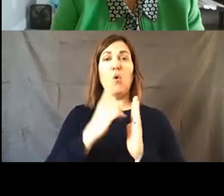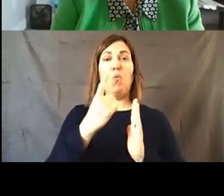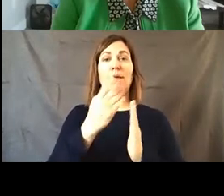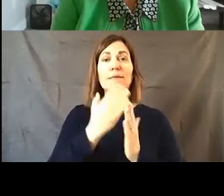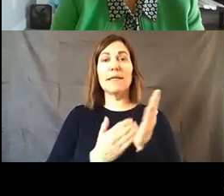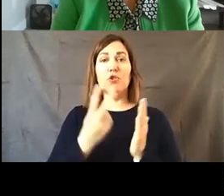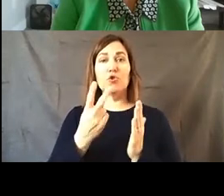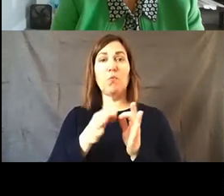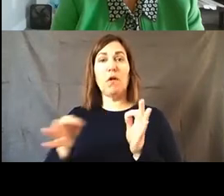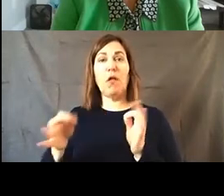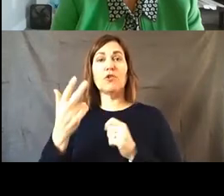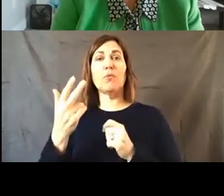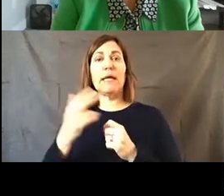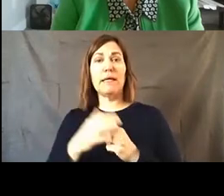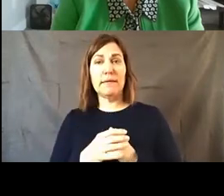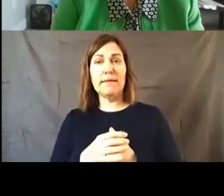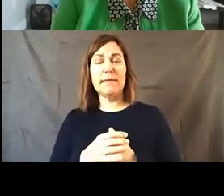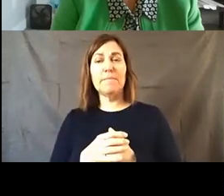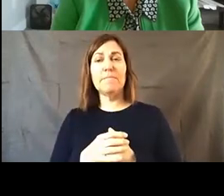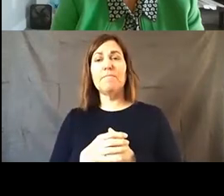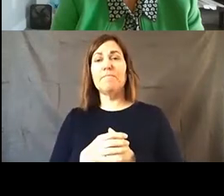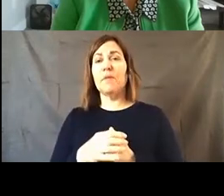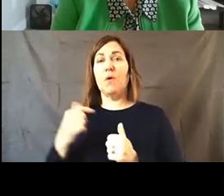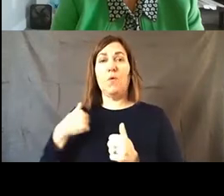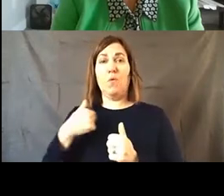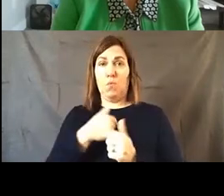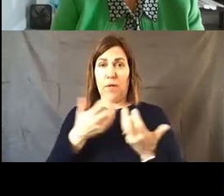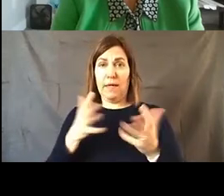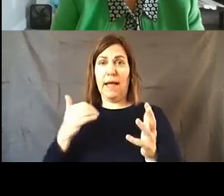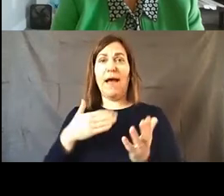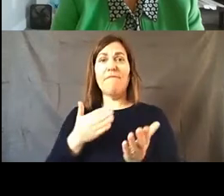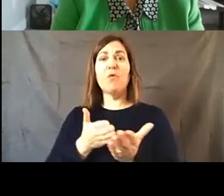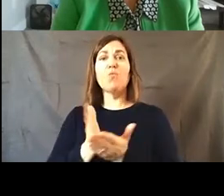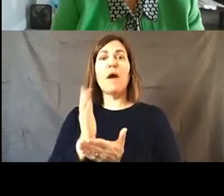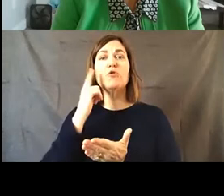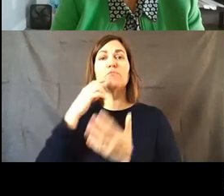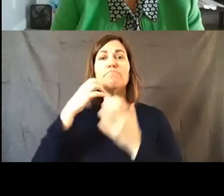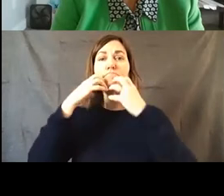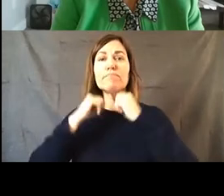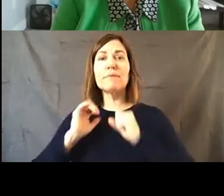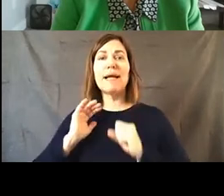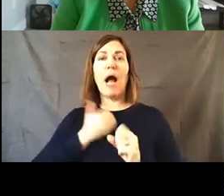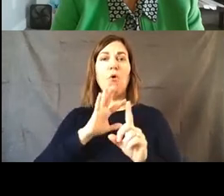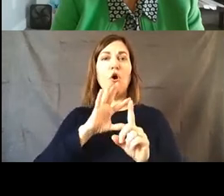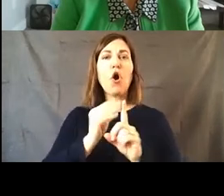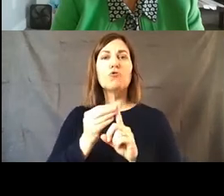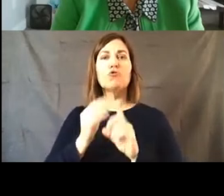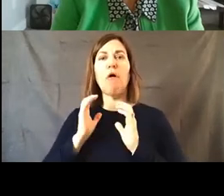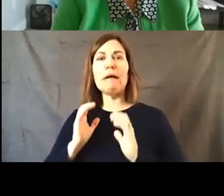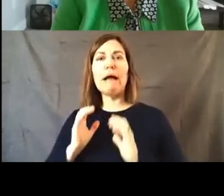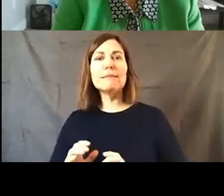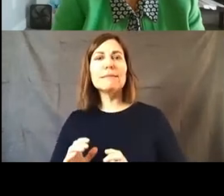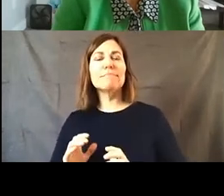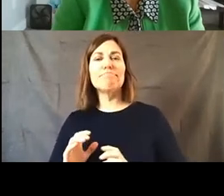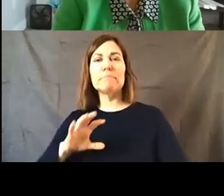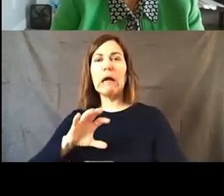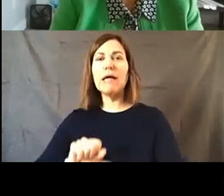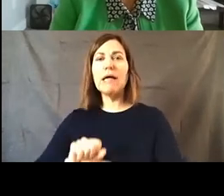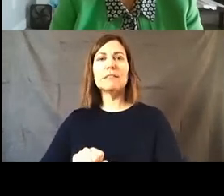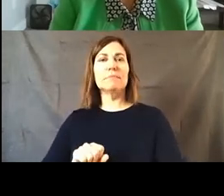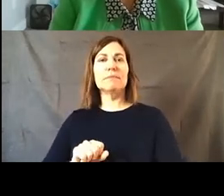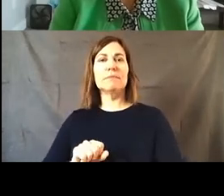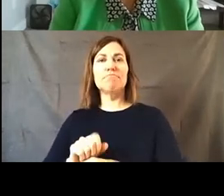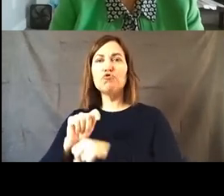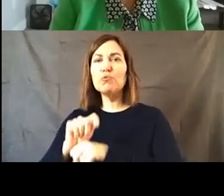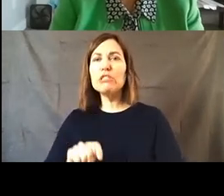3, we have the right to preserve our culture, our customs, our traditions without outside